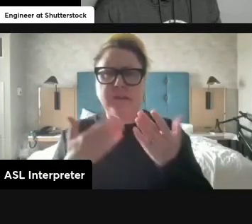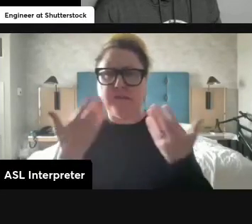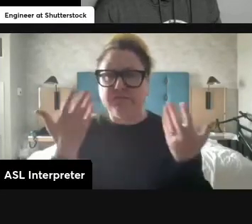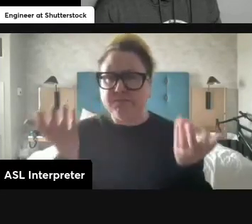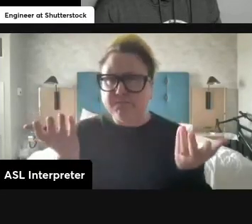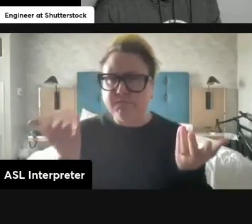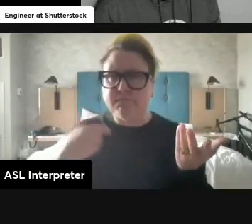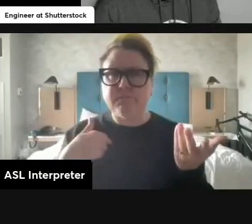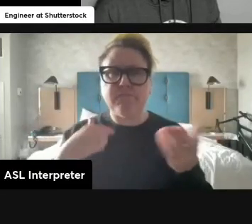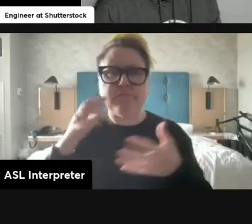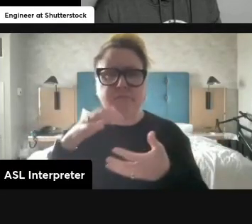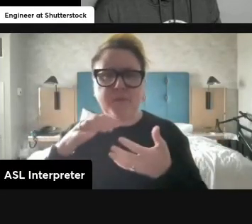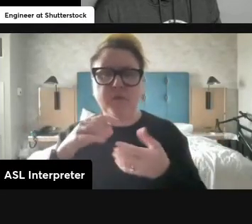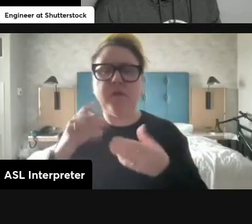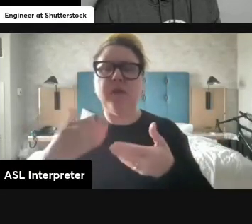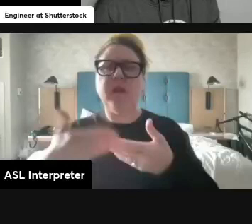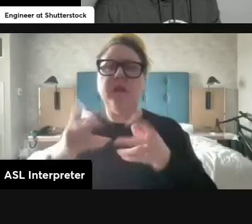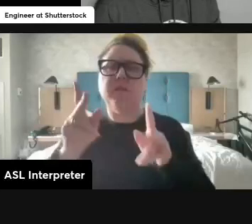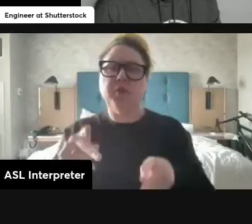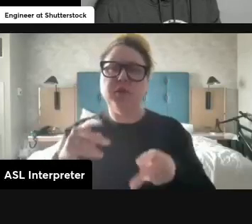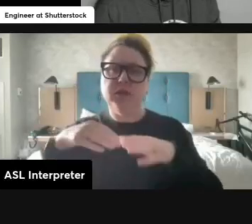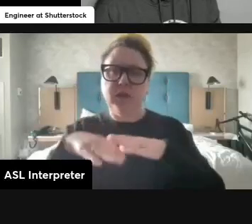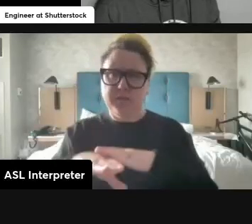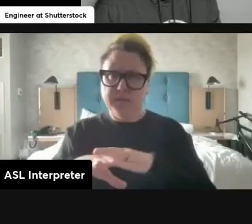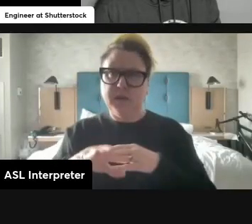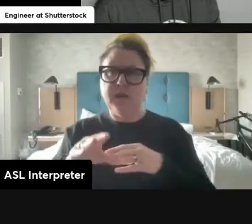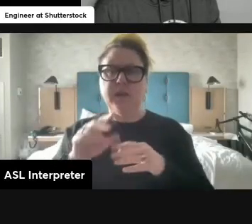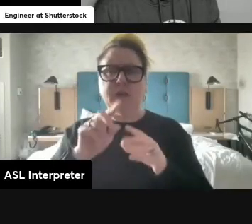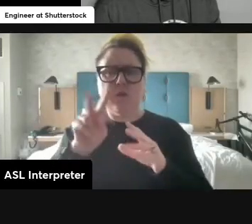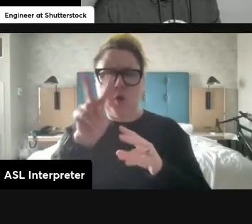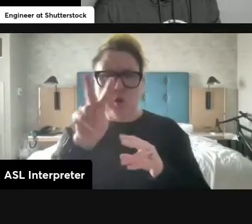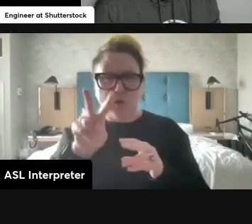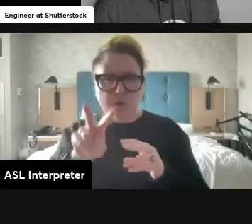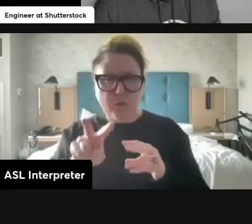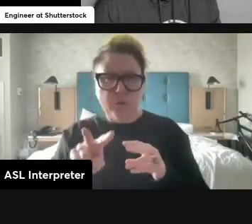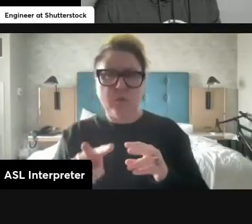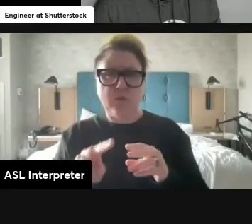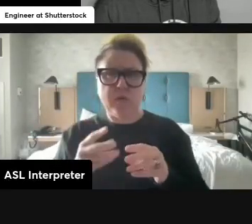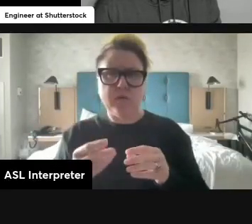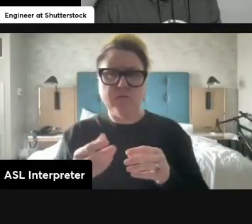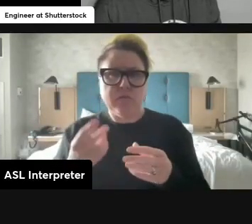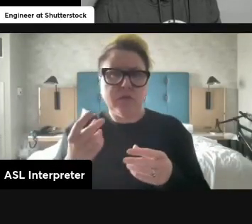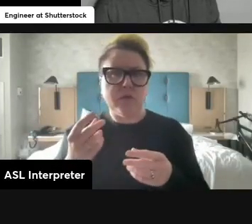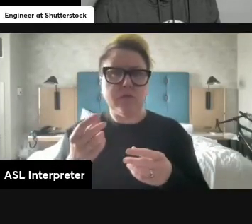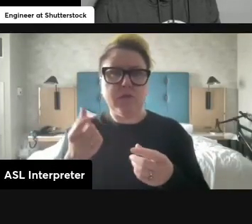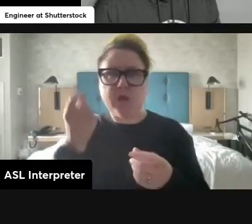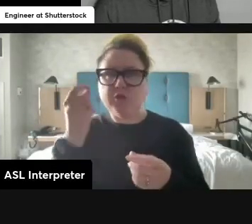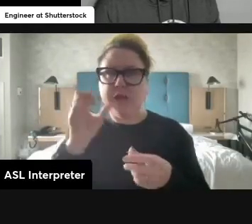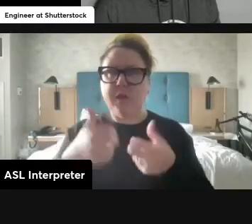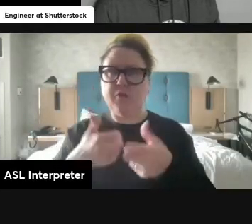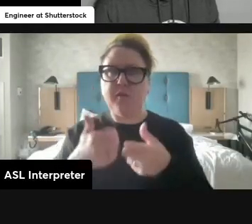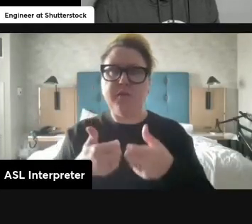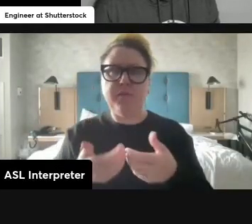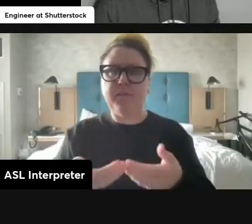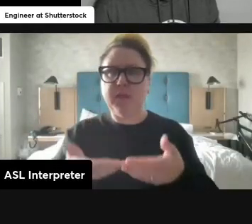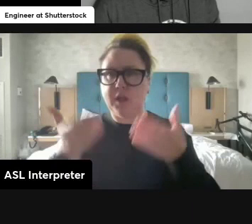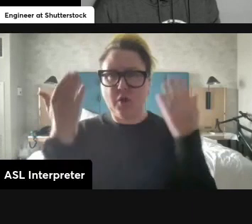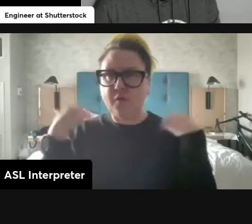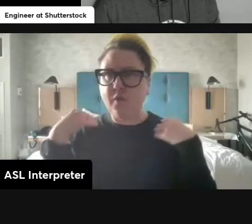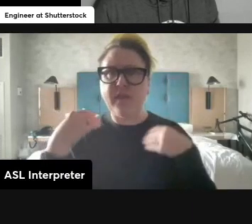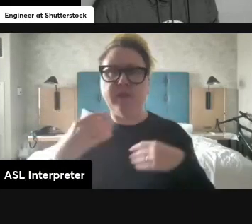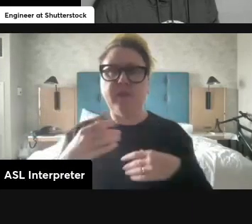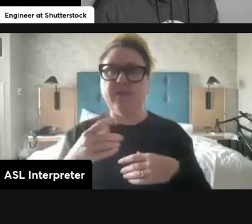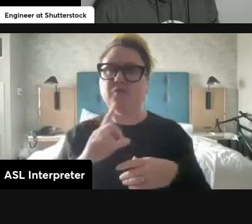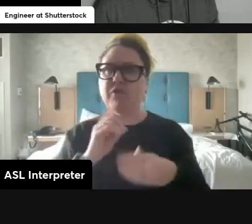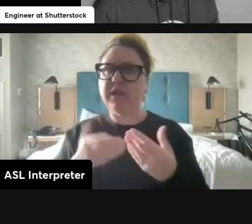in that faces it, they initially start and look over there, and they can get over that problem really quickly. It's also a place where